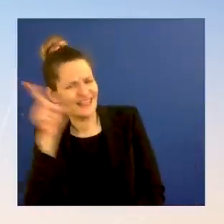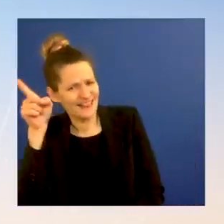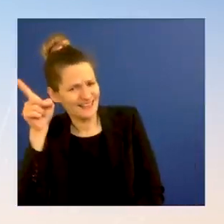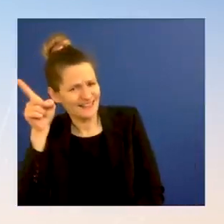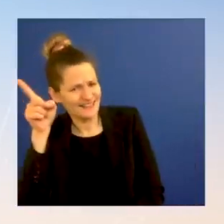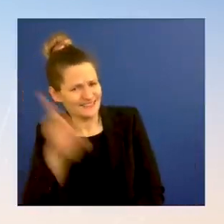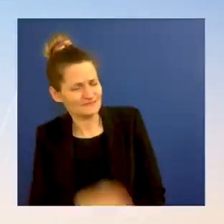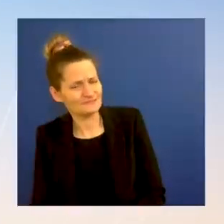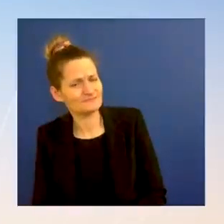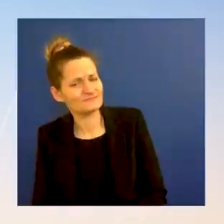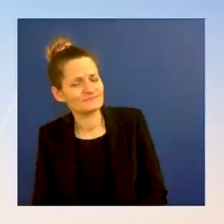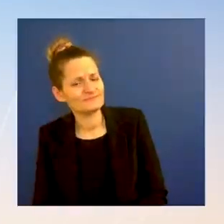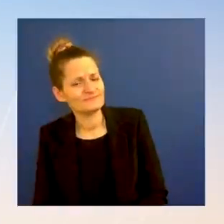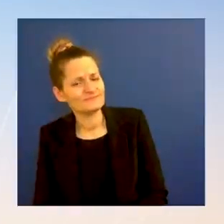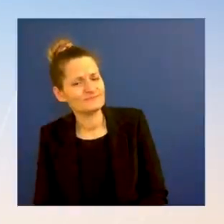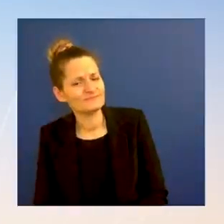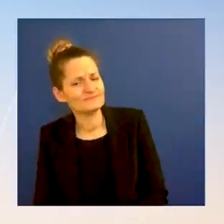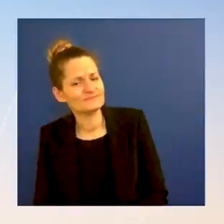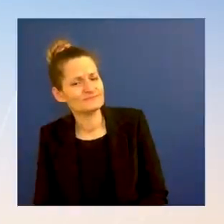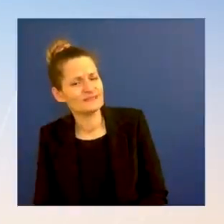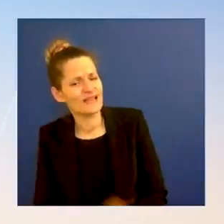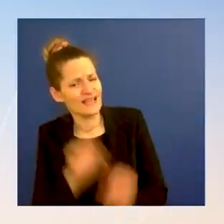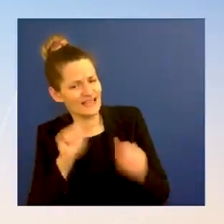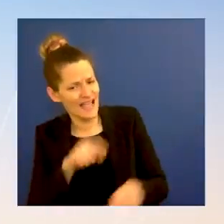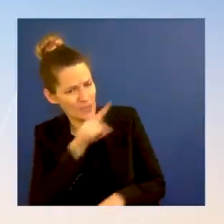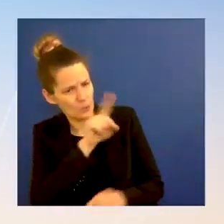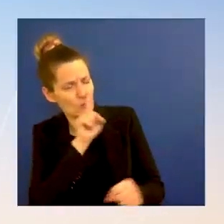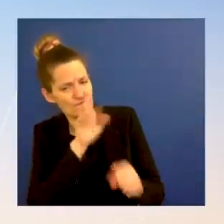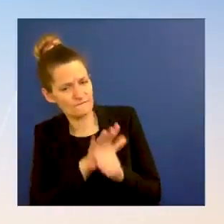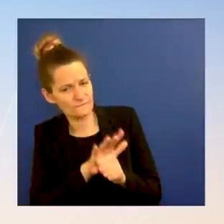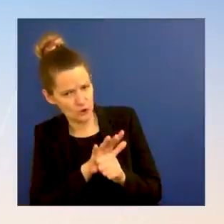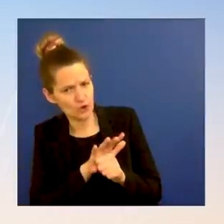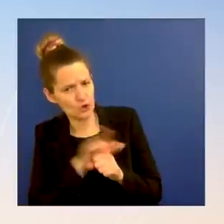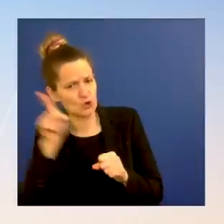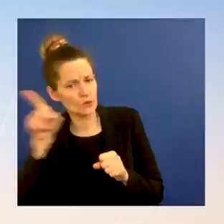major non-member ally to NATO?